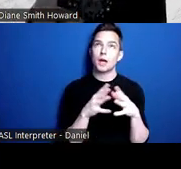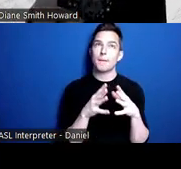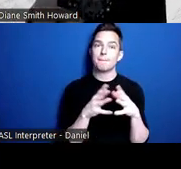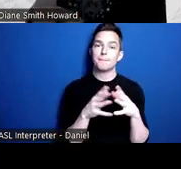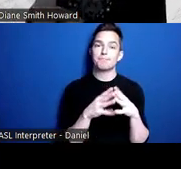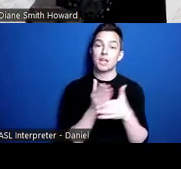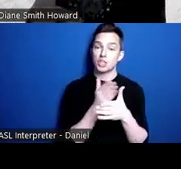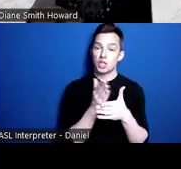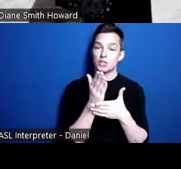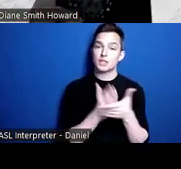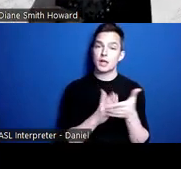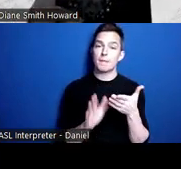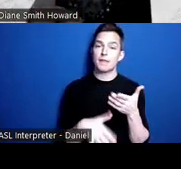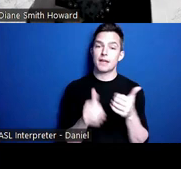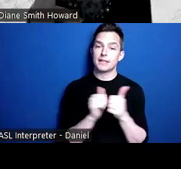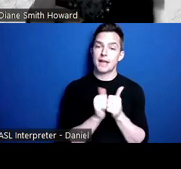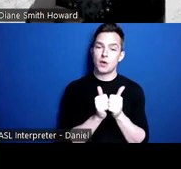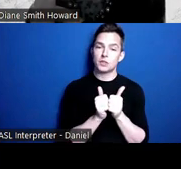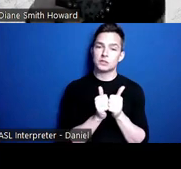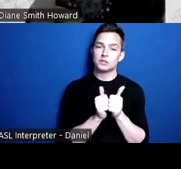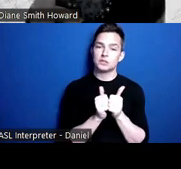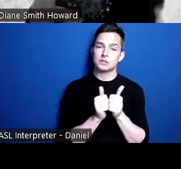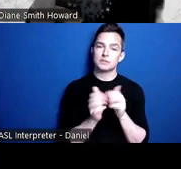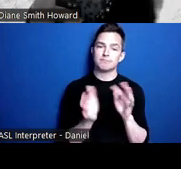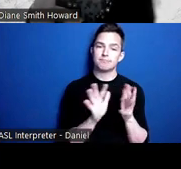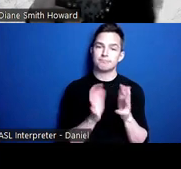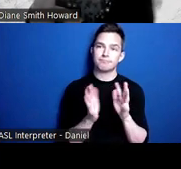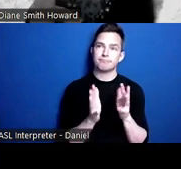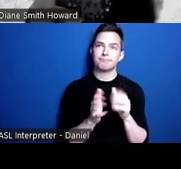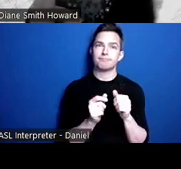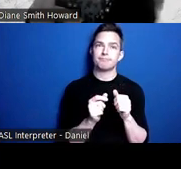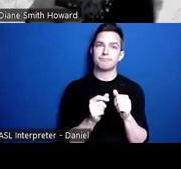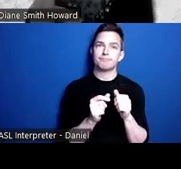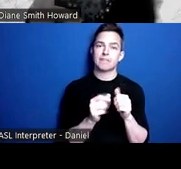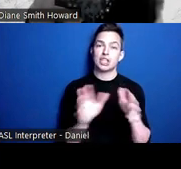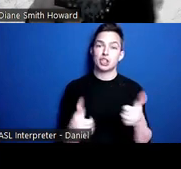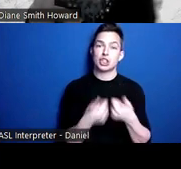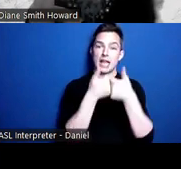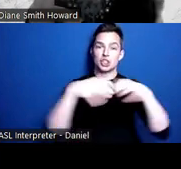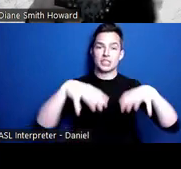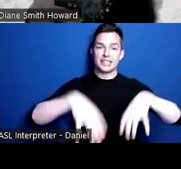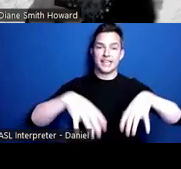share some of that and how it's kind of been challenging here,